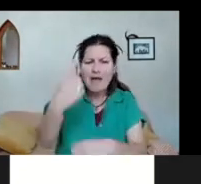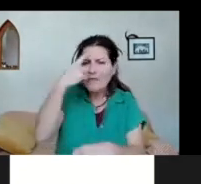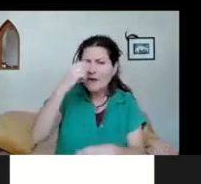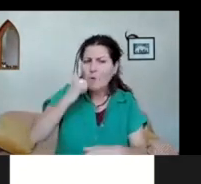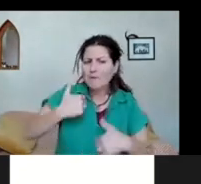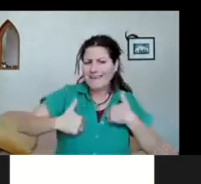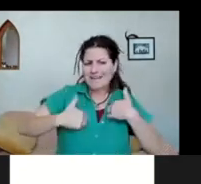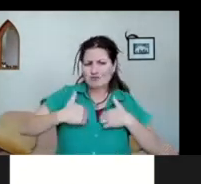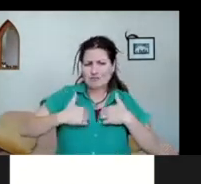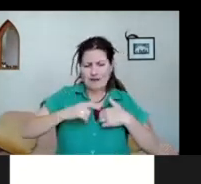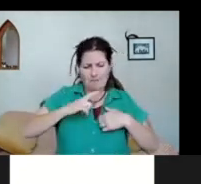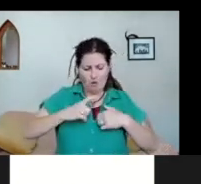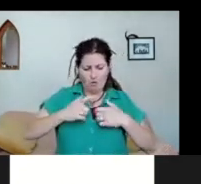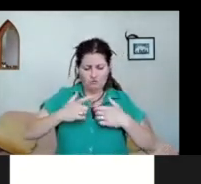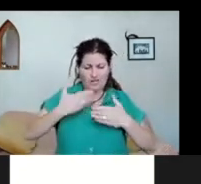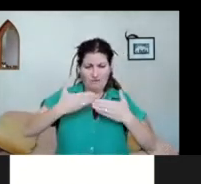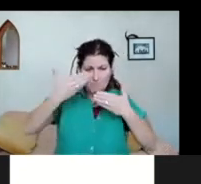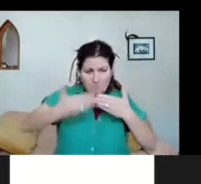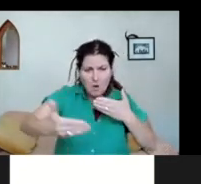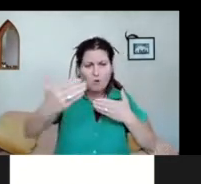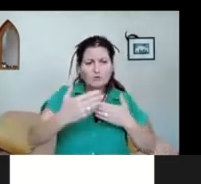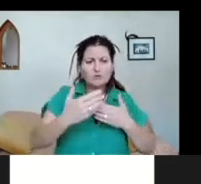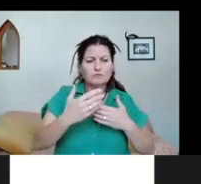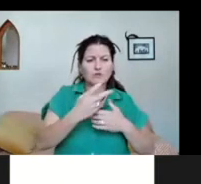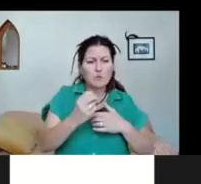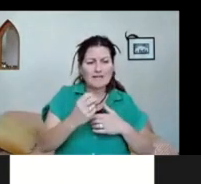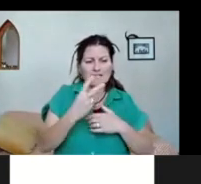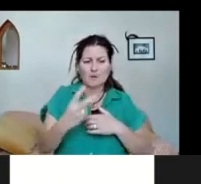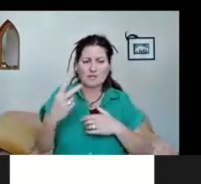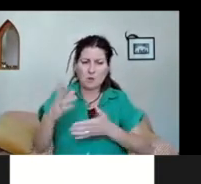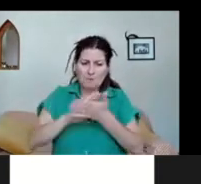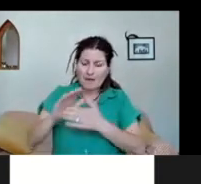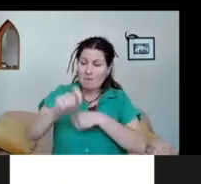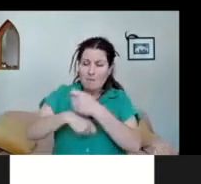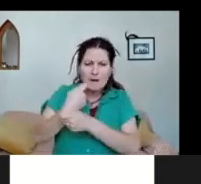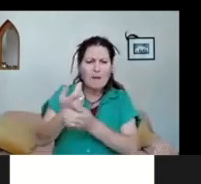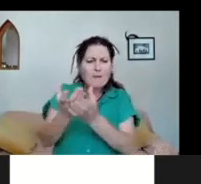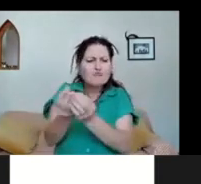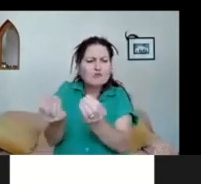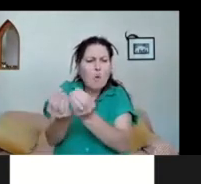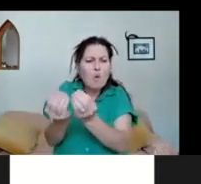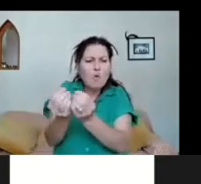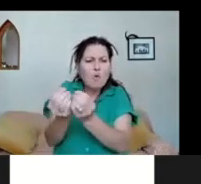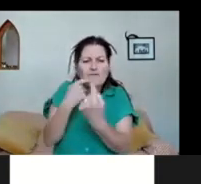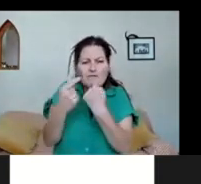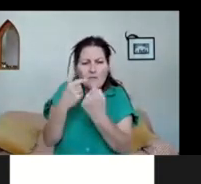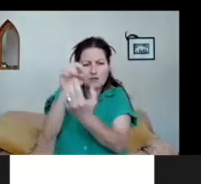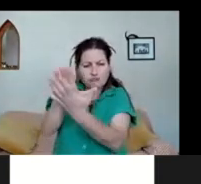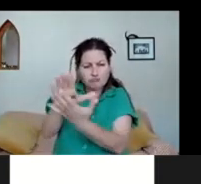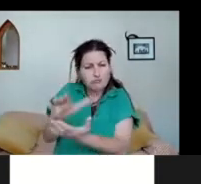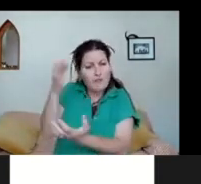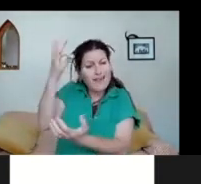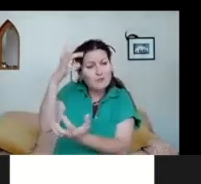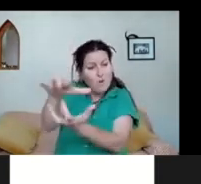Culture 2022, I mean, that's a resource then that the council has of who can do what. Mm-hmm. It's a really good point.